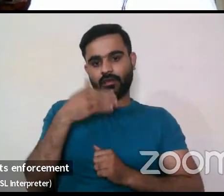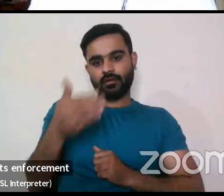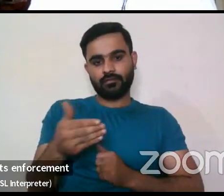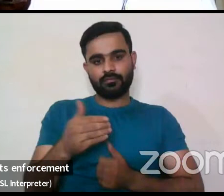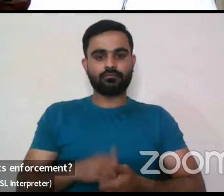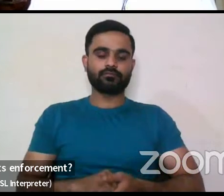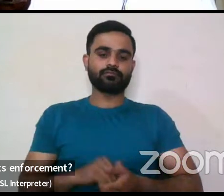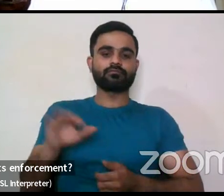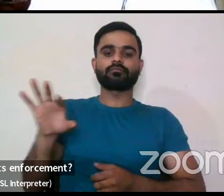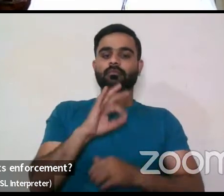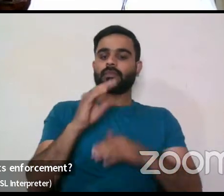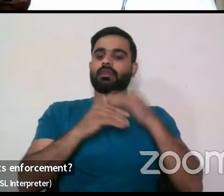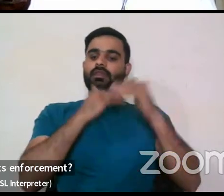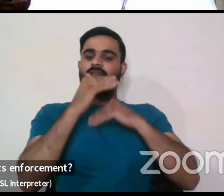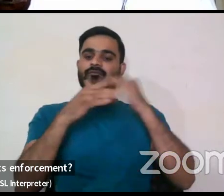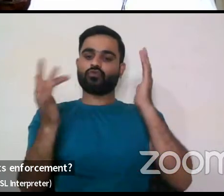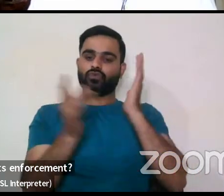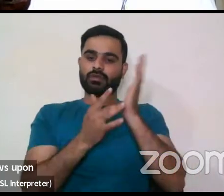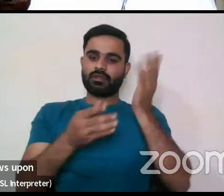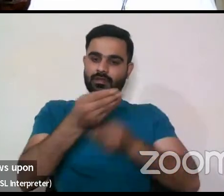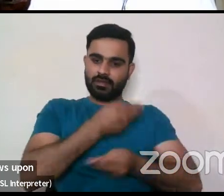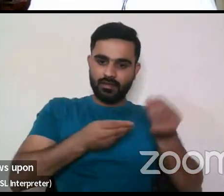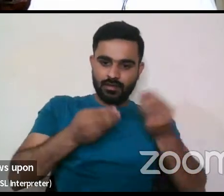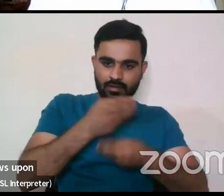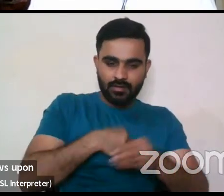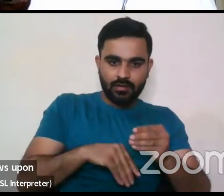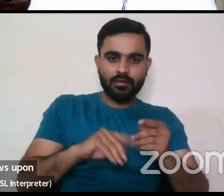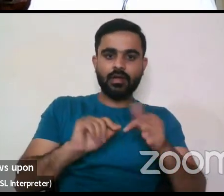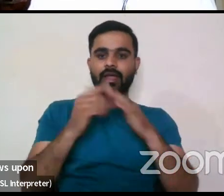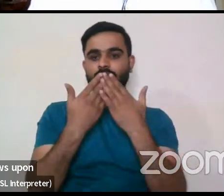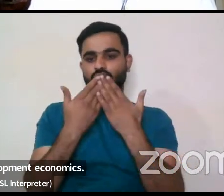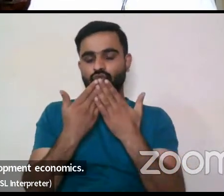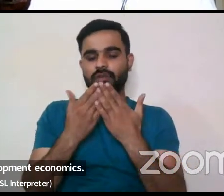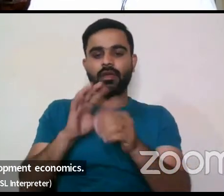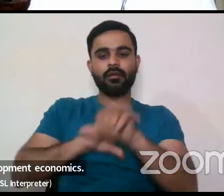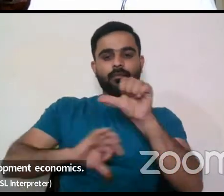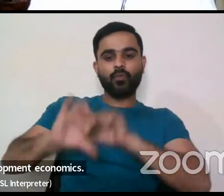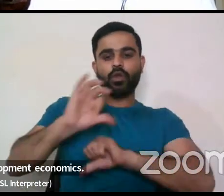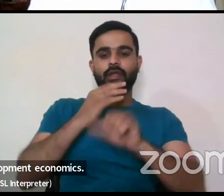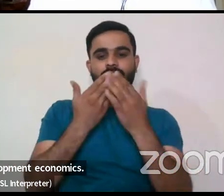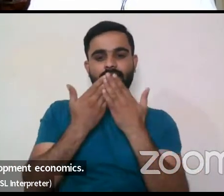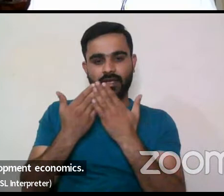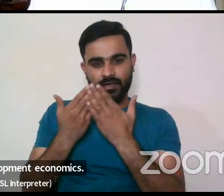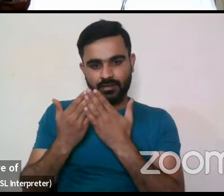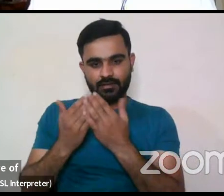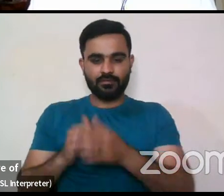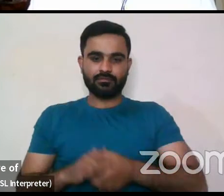upon development economics. It draws upon the literature of political science and,